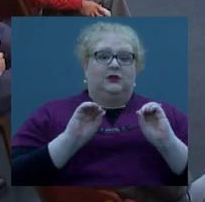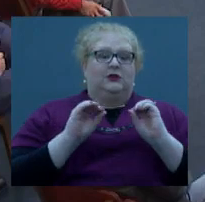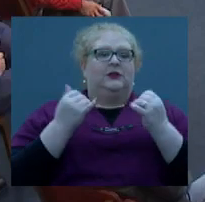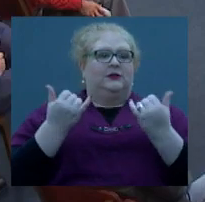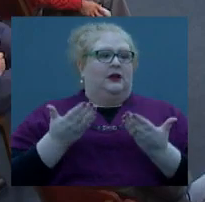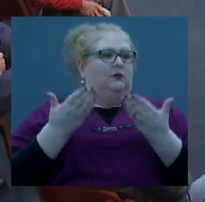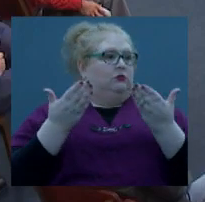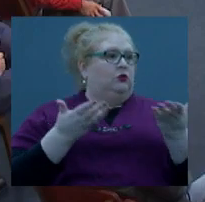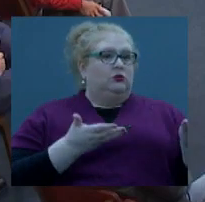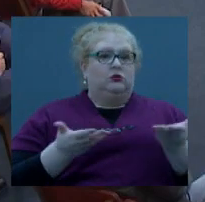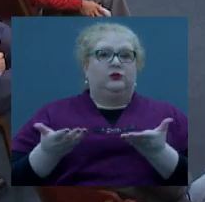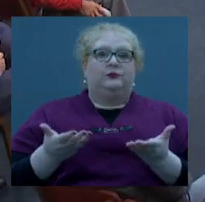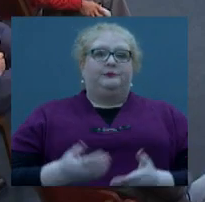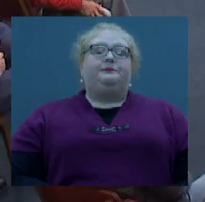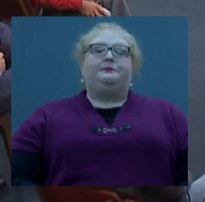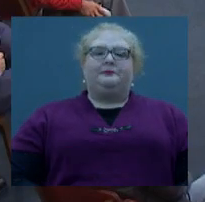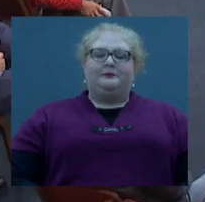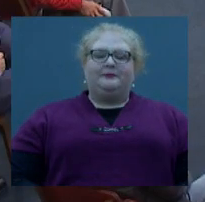motion would be in order.